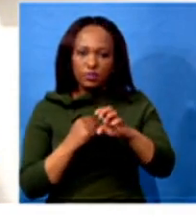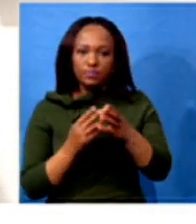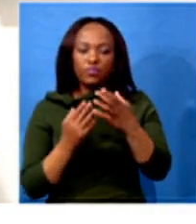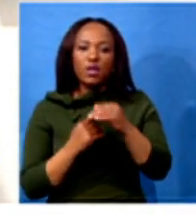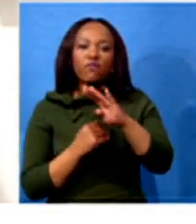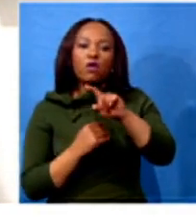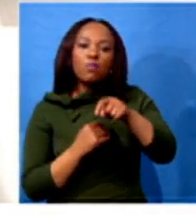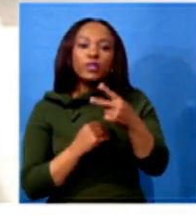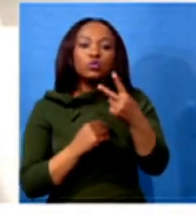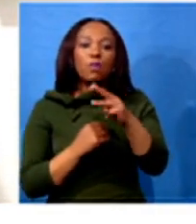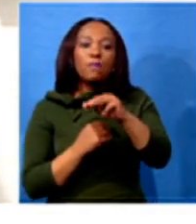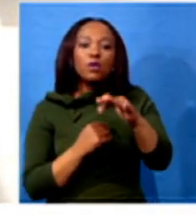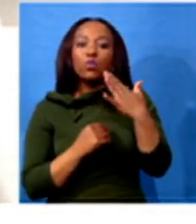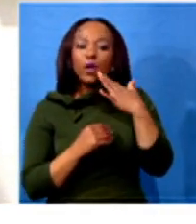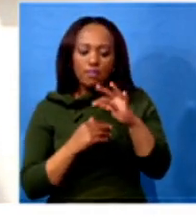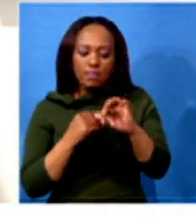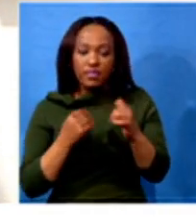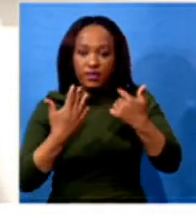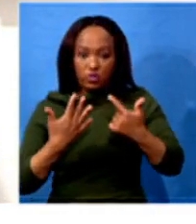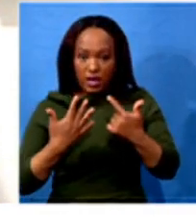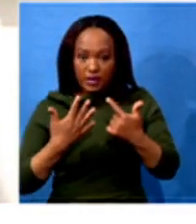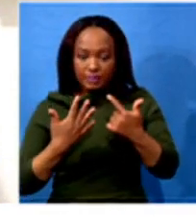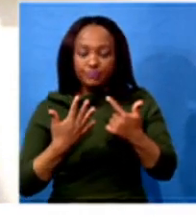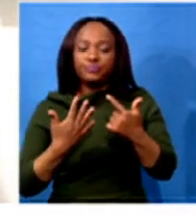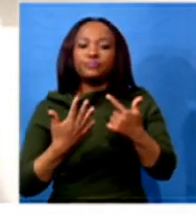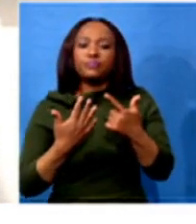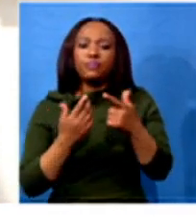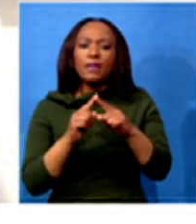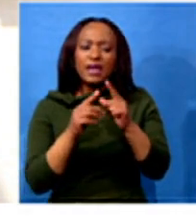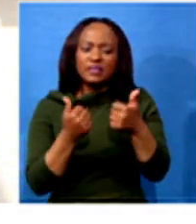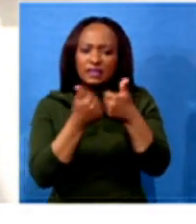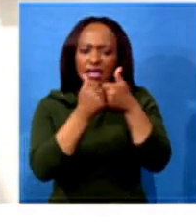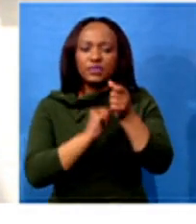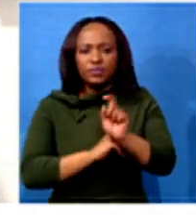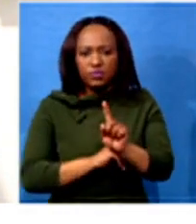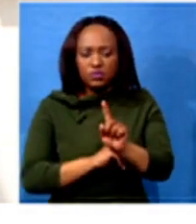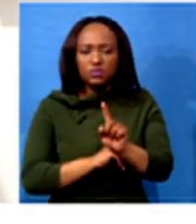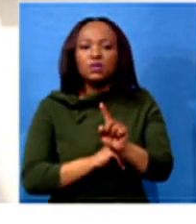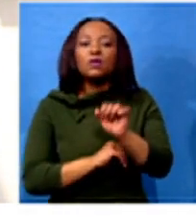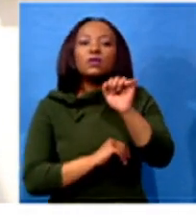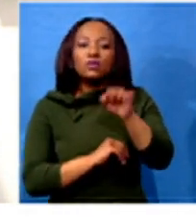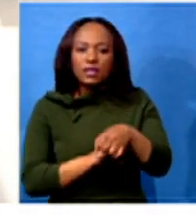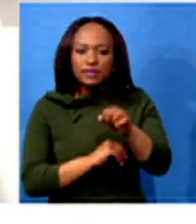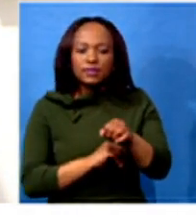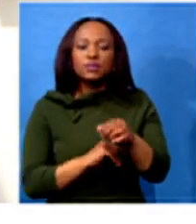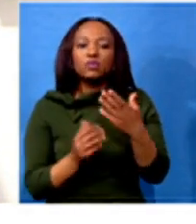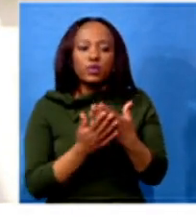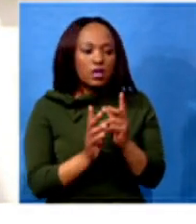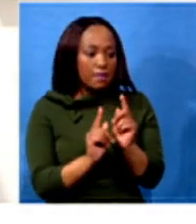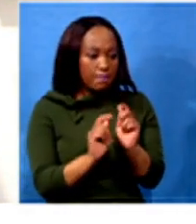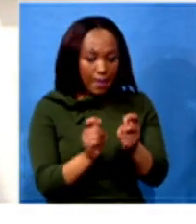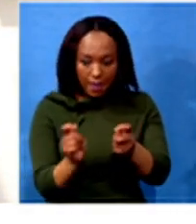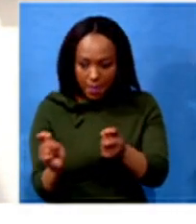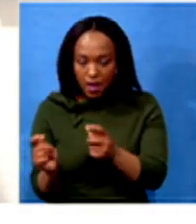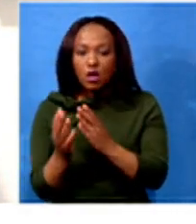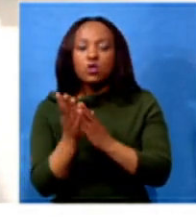July. And I think that the challenge that we continue to have is that, yes, much as we're able to pay people through the post